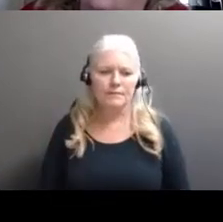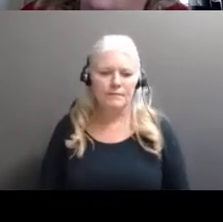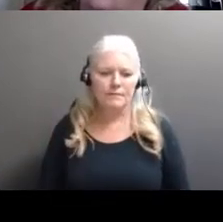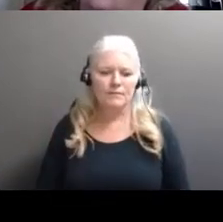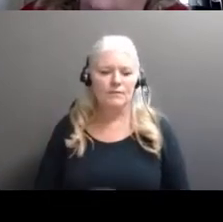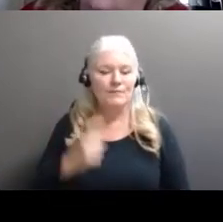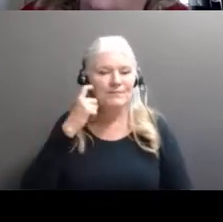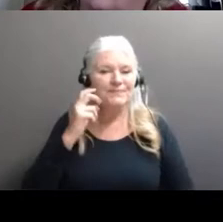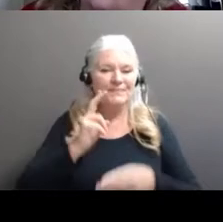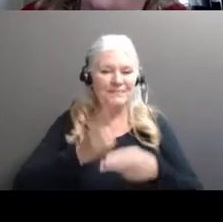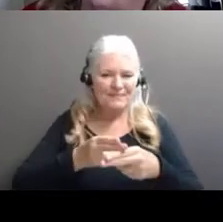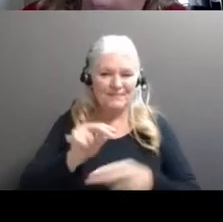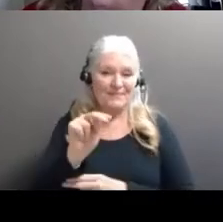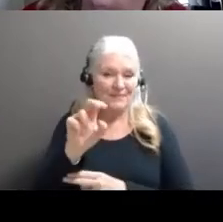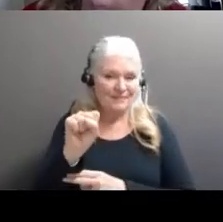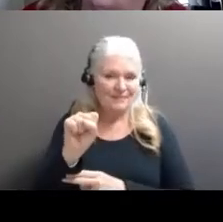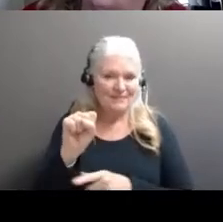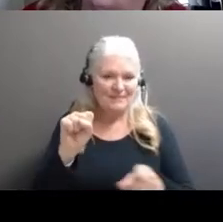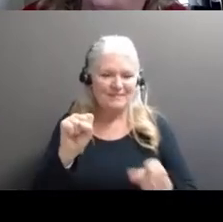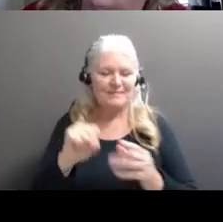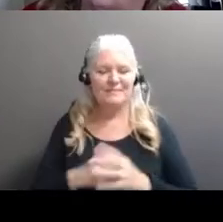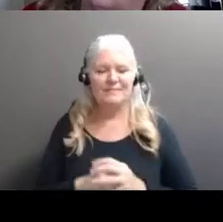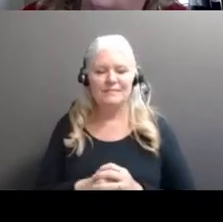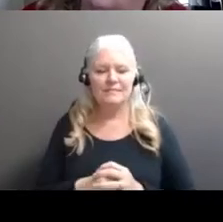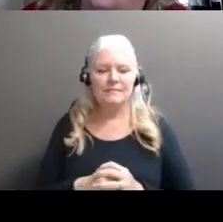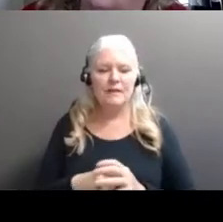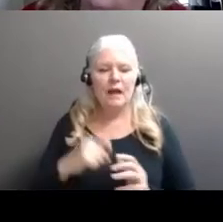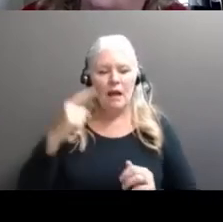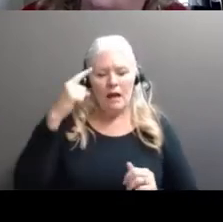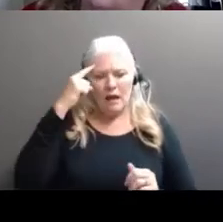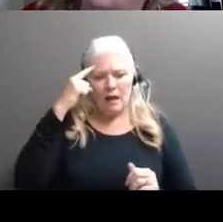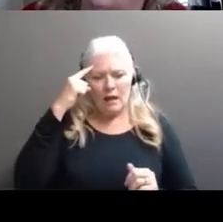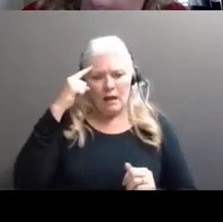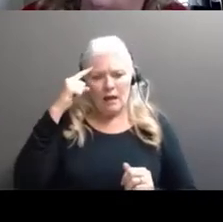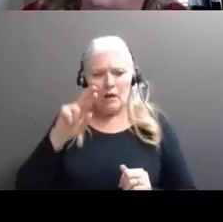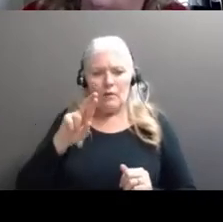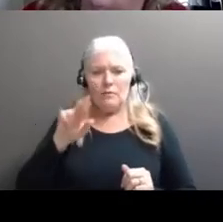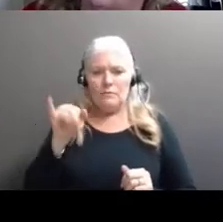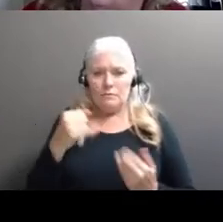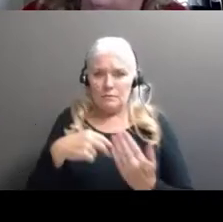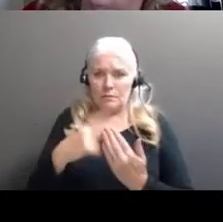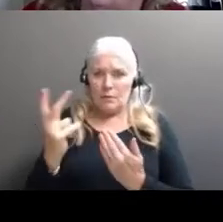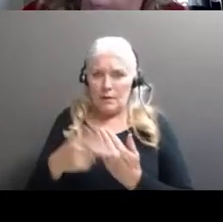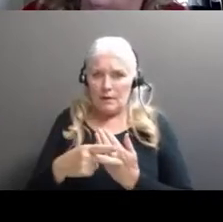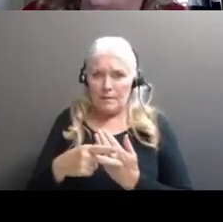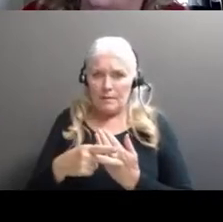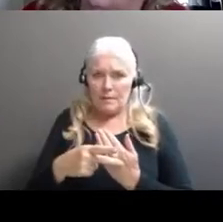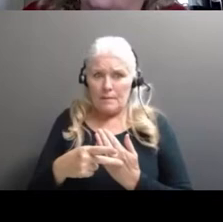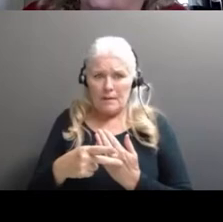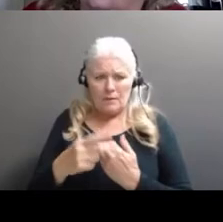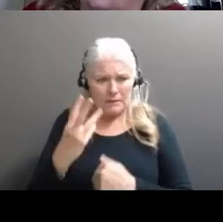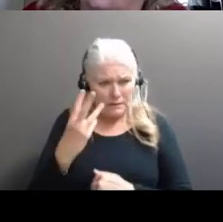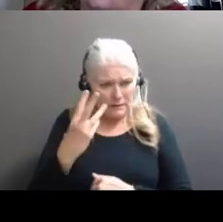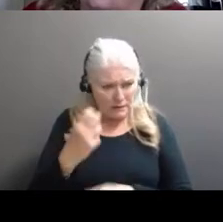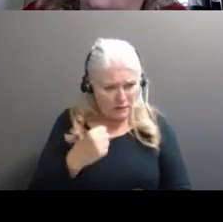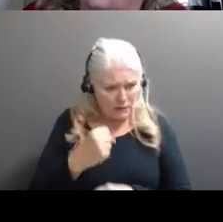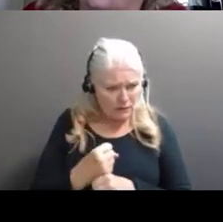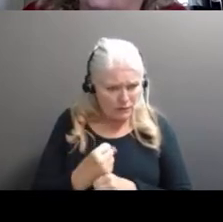Scotia. There's been, I believe, a restorative justice program in place for now, is it 6 years or is it